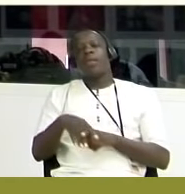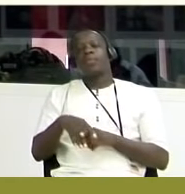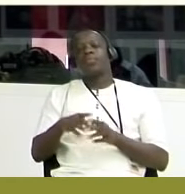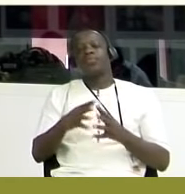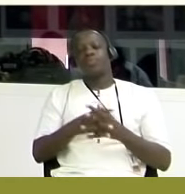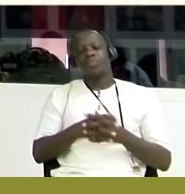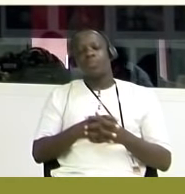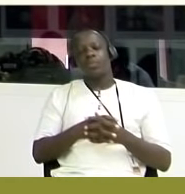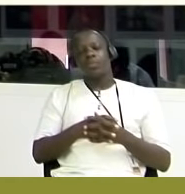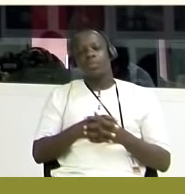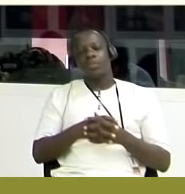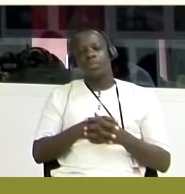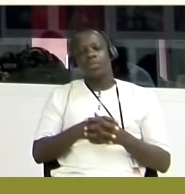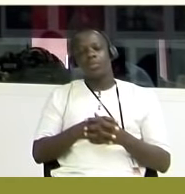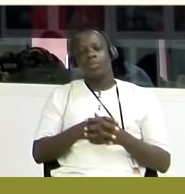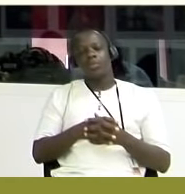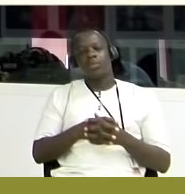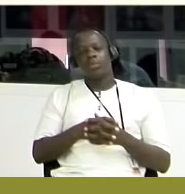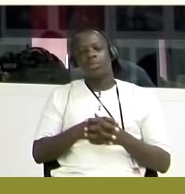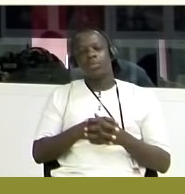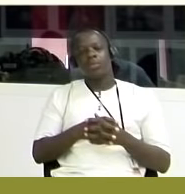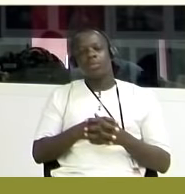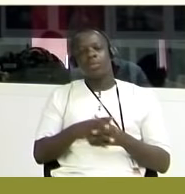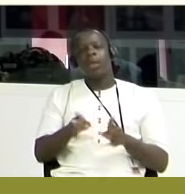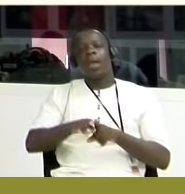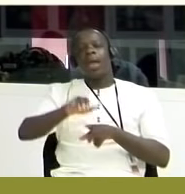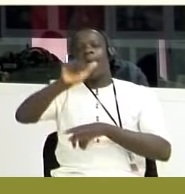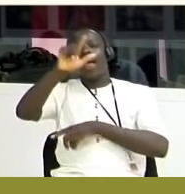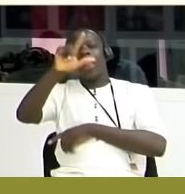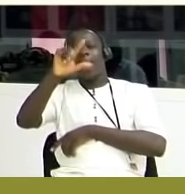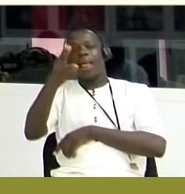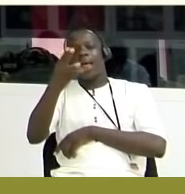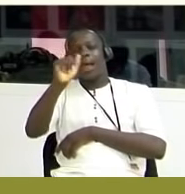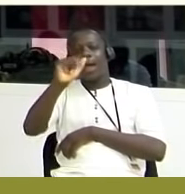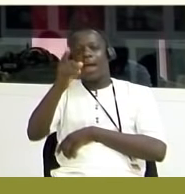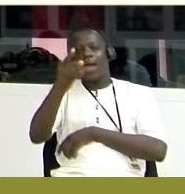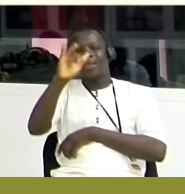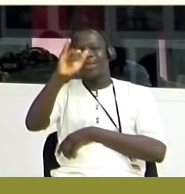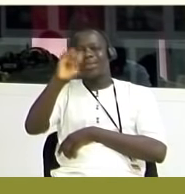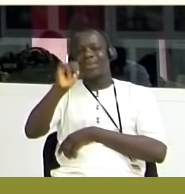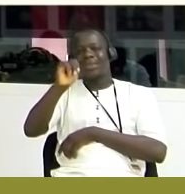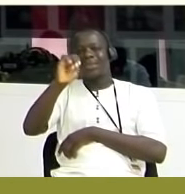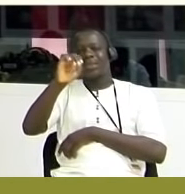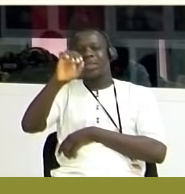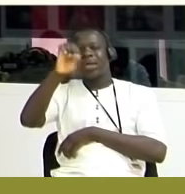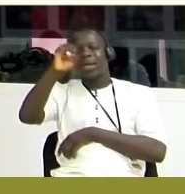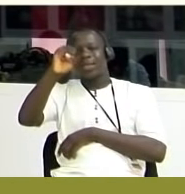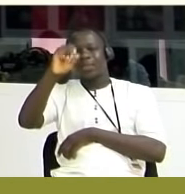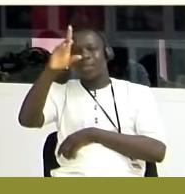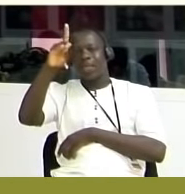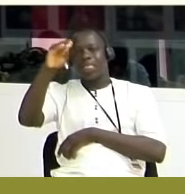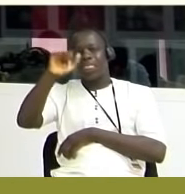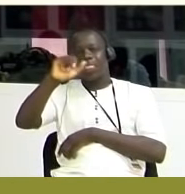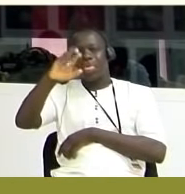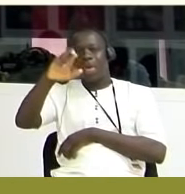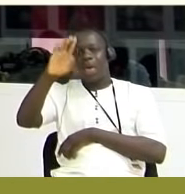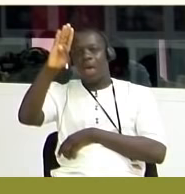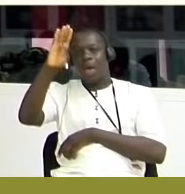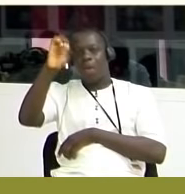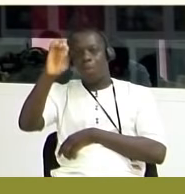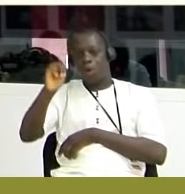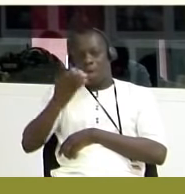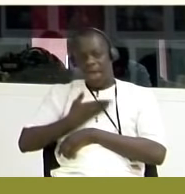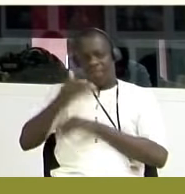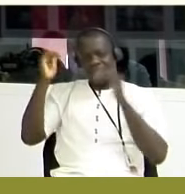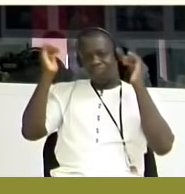Alaji S. Dabo, was he at the meeting? Yes. I don't think he was, because according to his testimony, he said